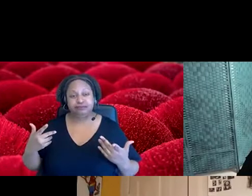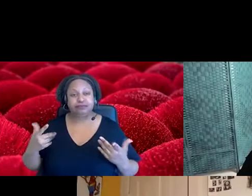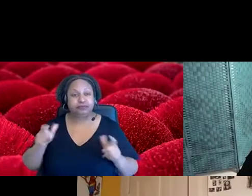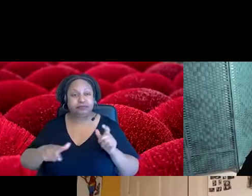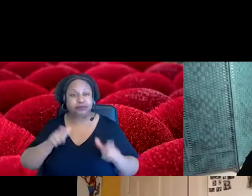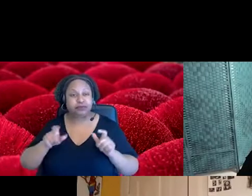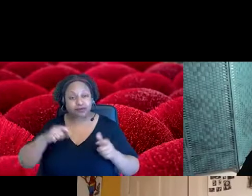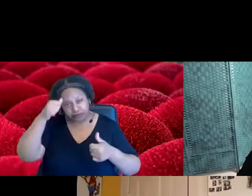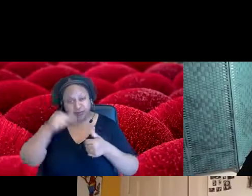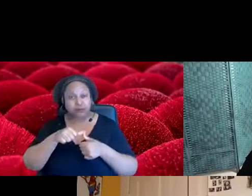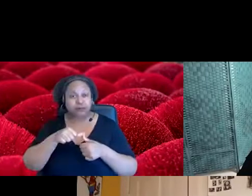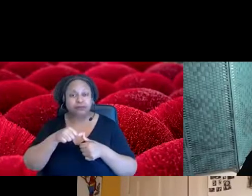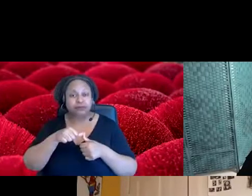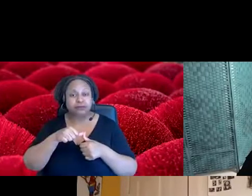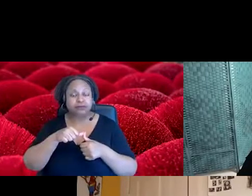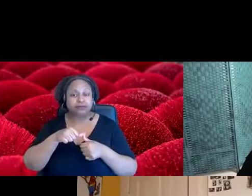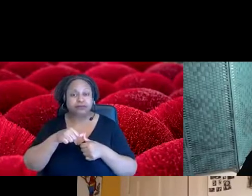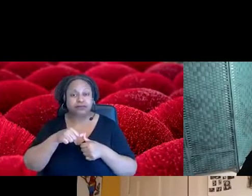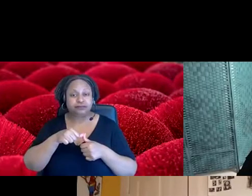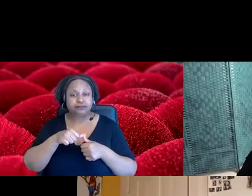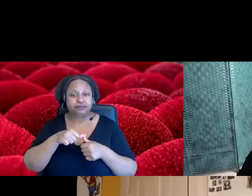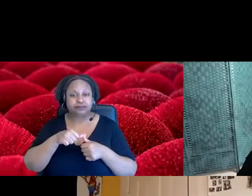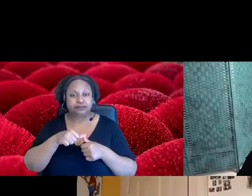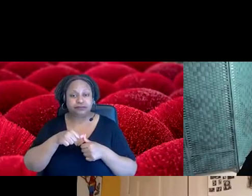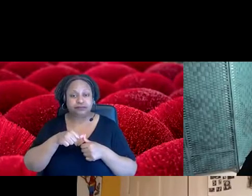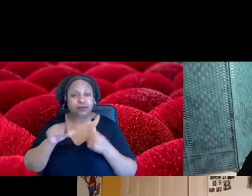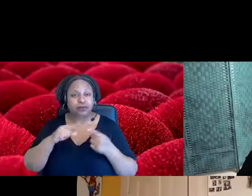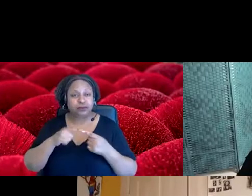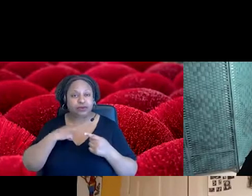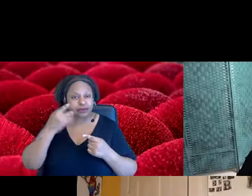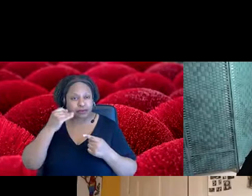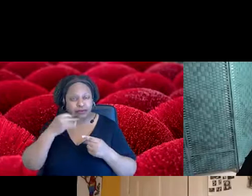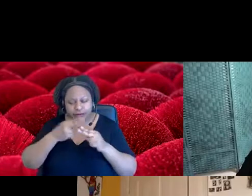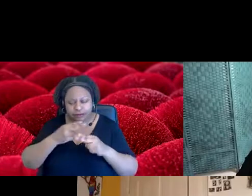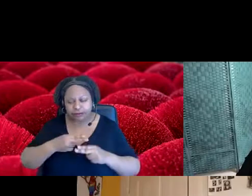remember when they're going through their little Rolodex